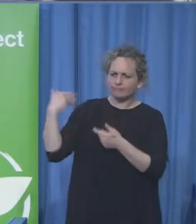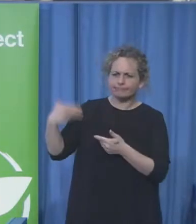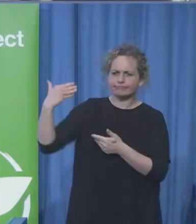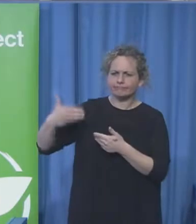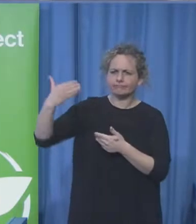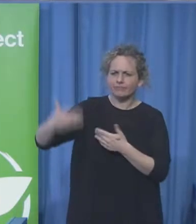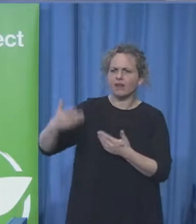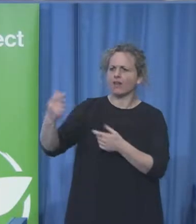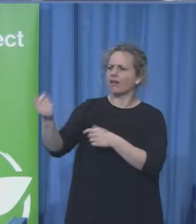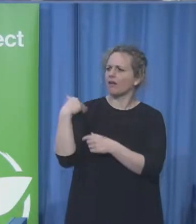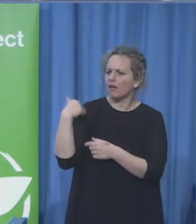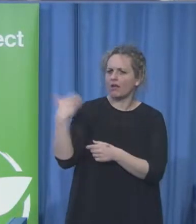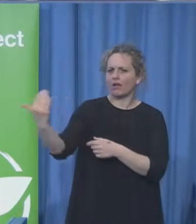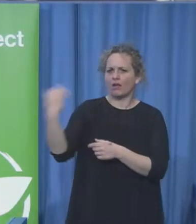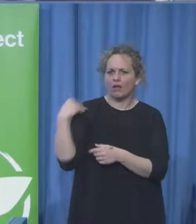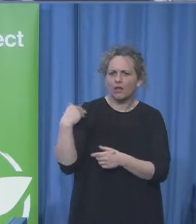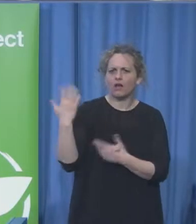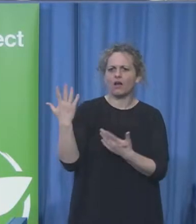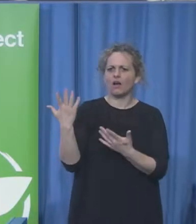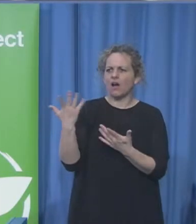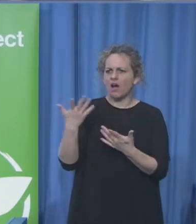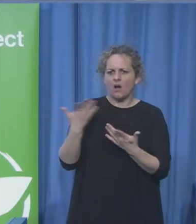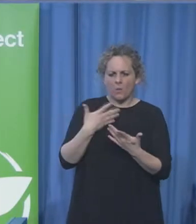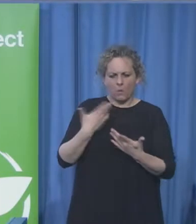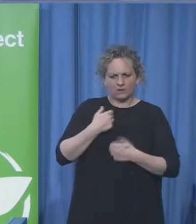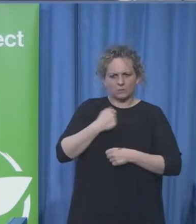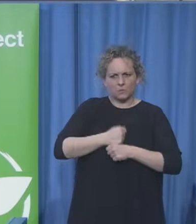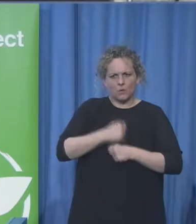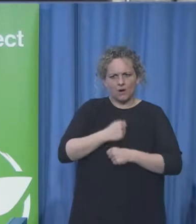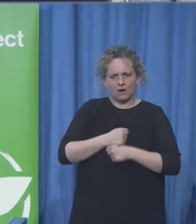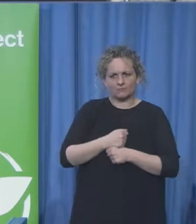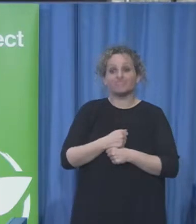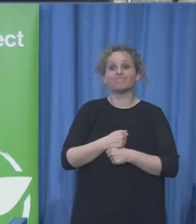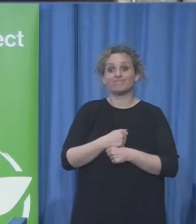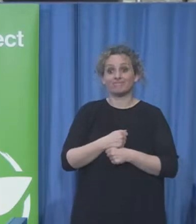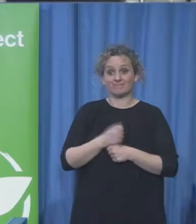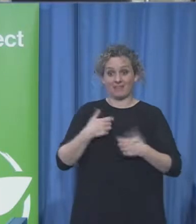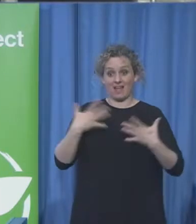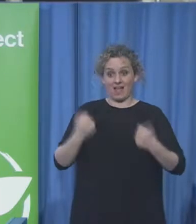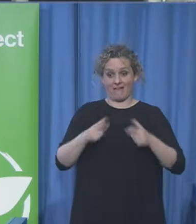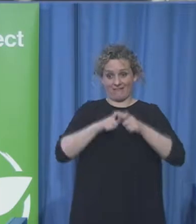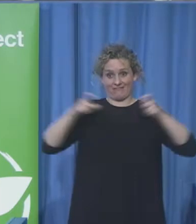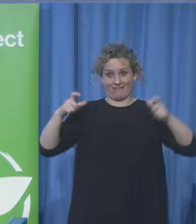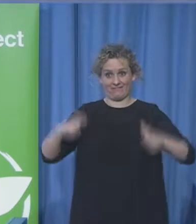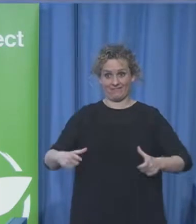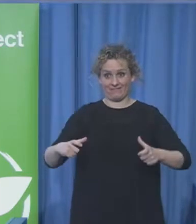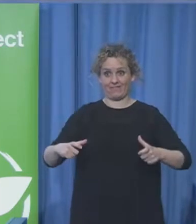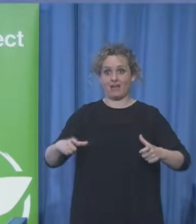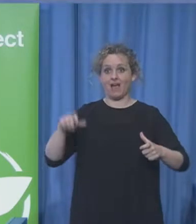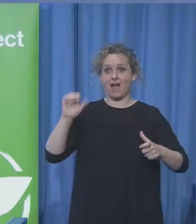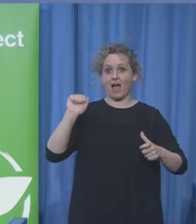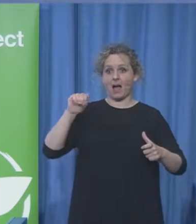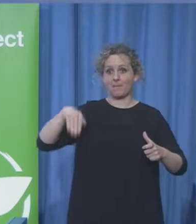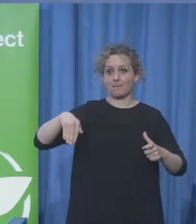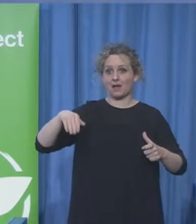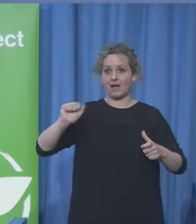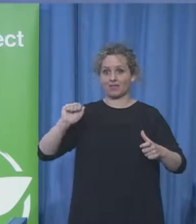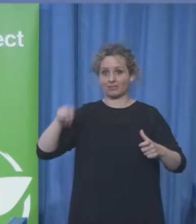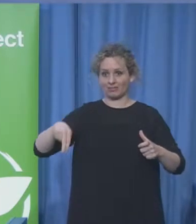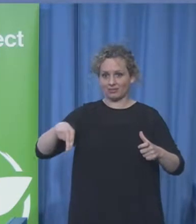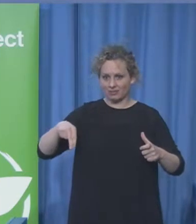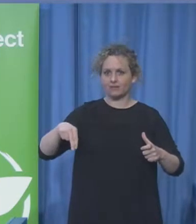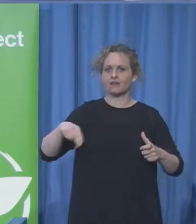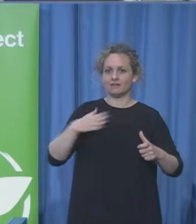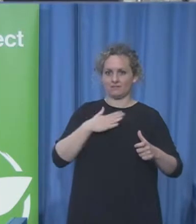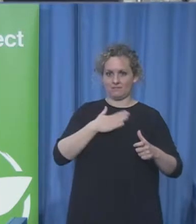Foundation Amen, which was founded by my mother, who's also here with us, PALIZ, and who's always been my inspiration in